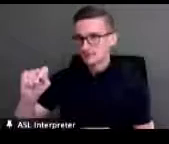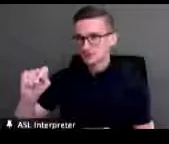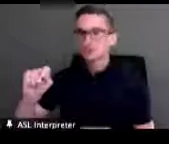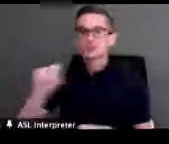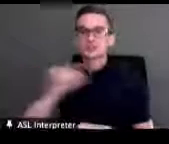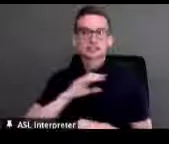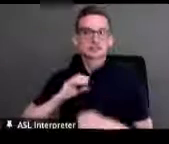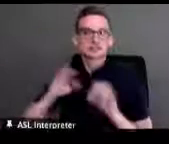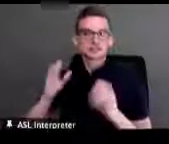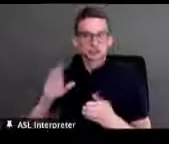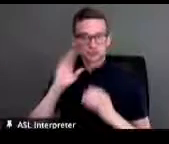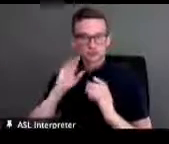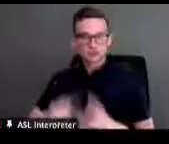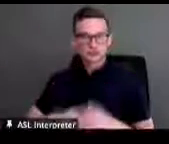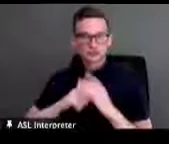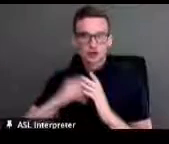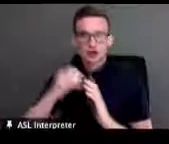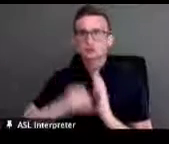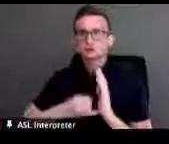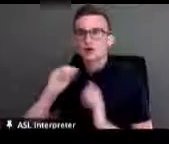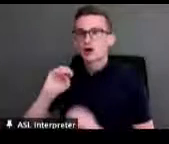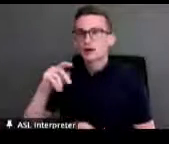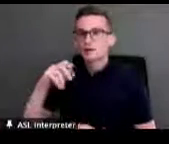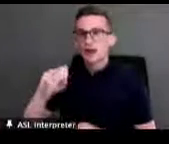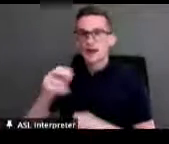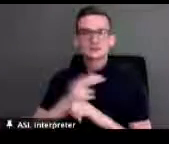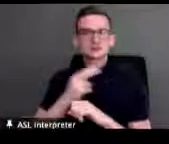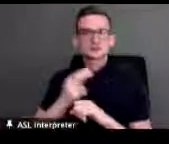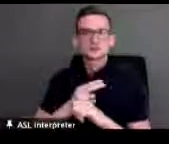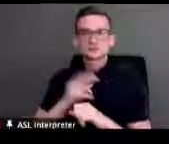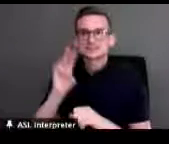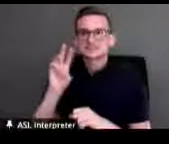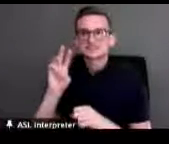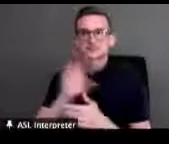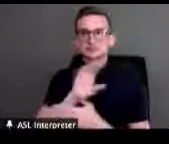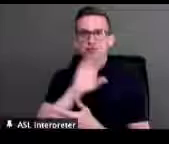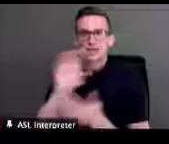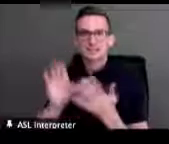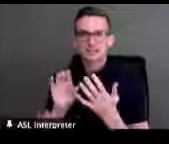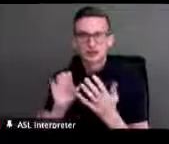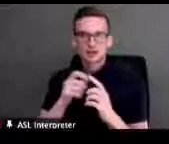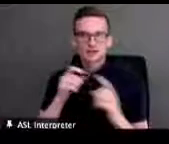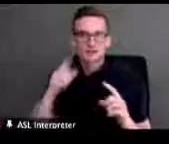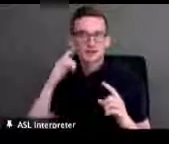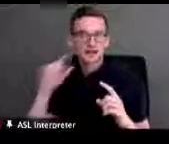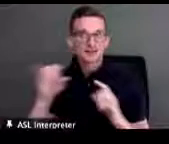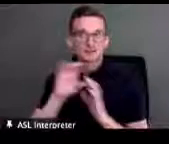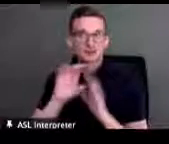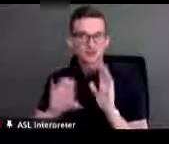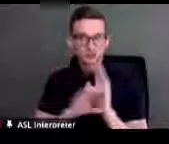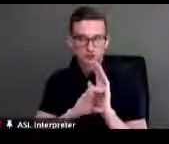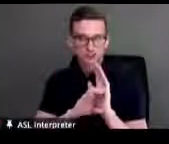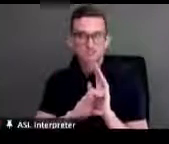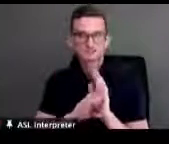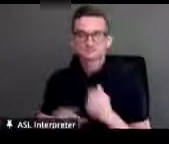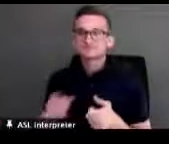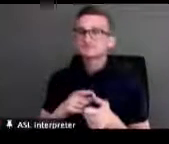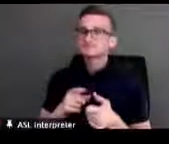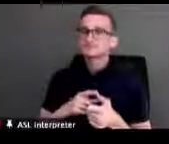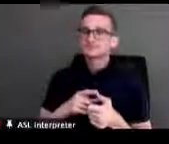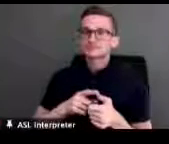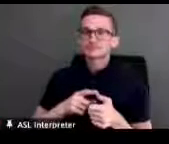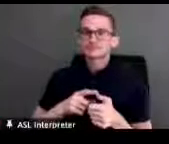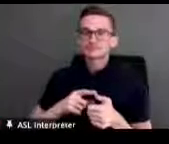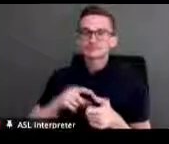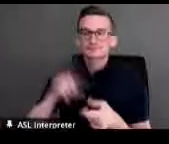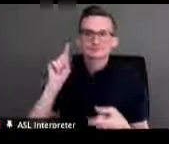maps using 6 line drawing criteria as outlined in the California Constitution. One of these is minimizing